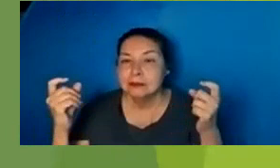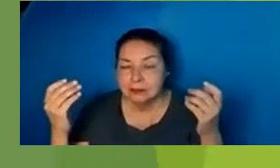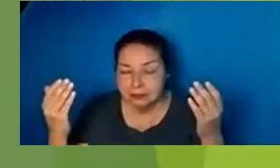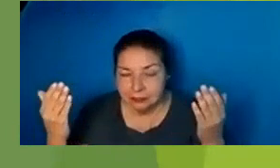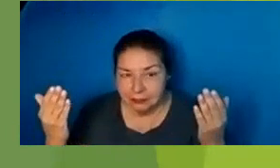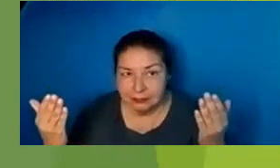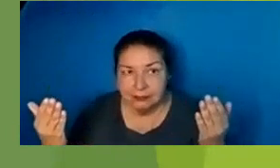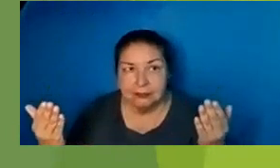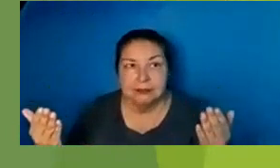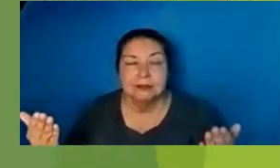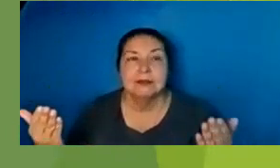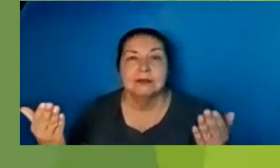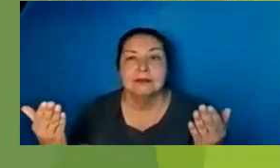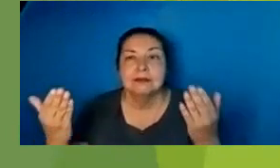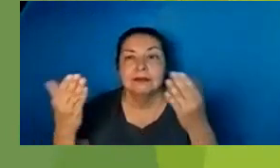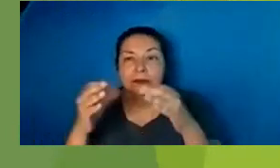Alleluia.